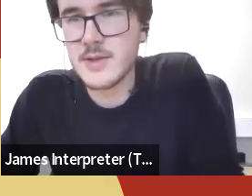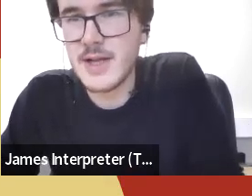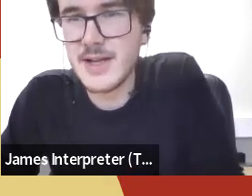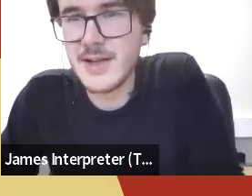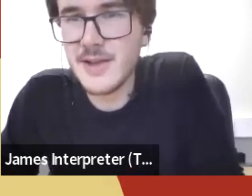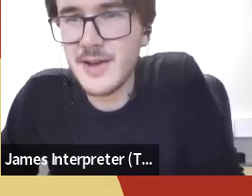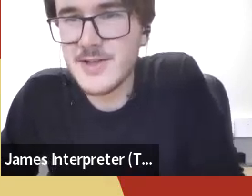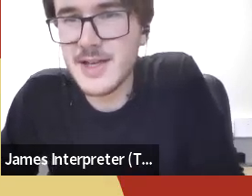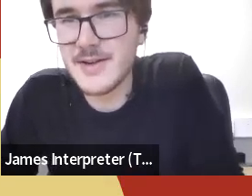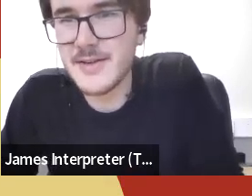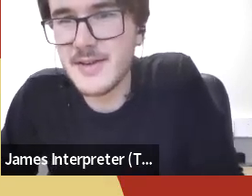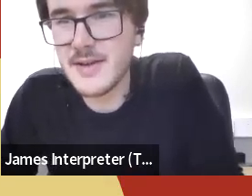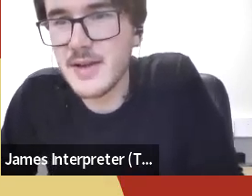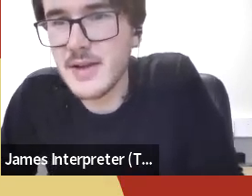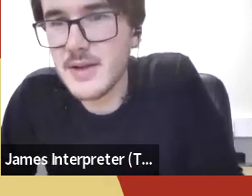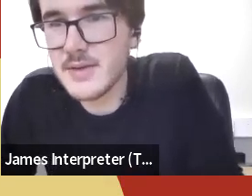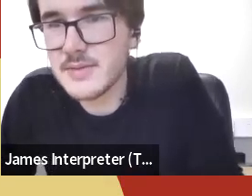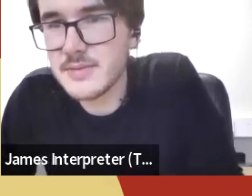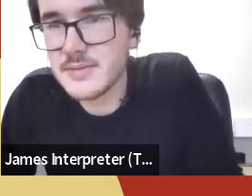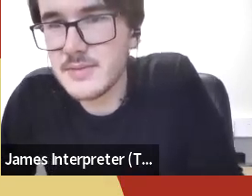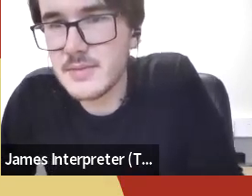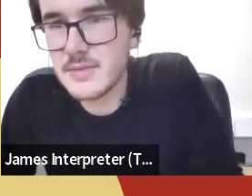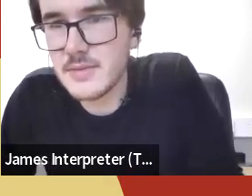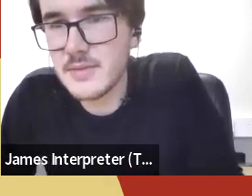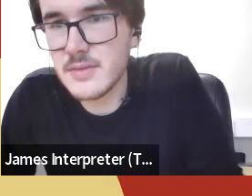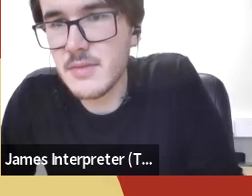Okay, so lots here.